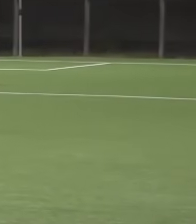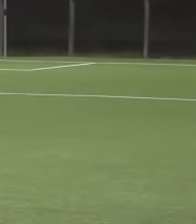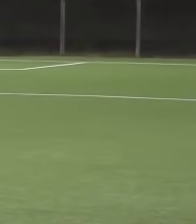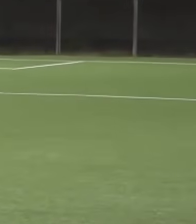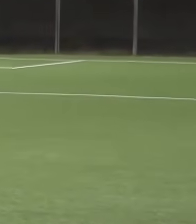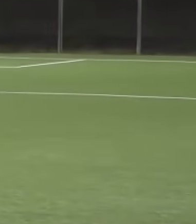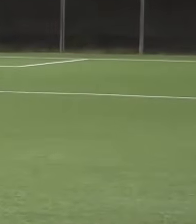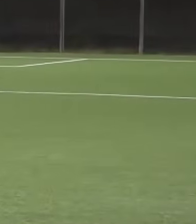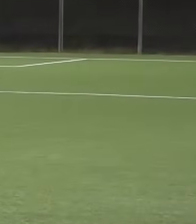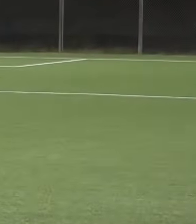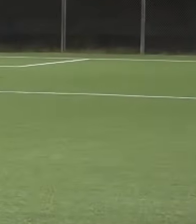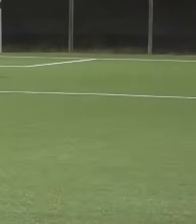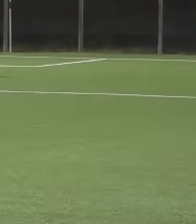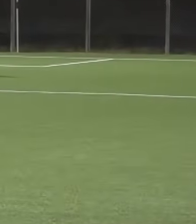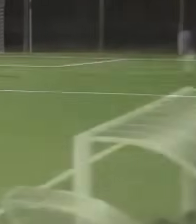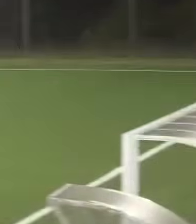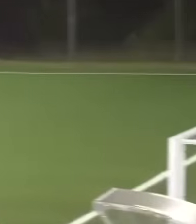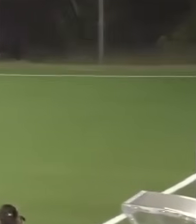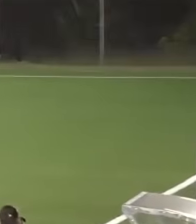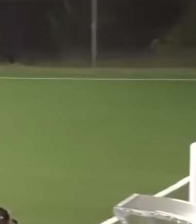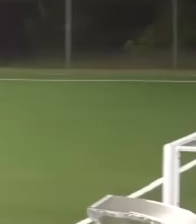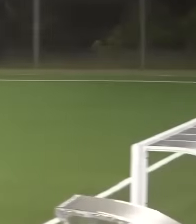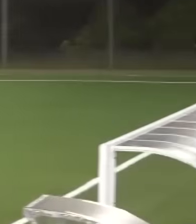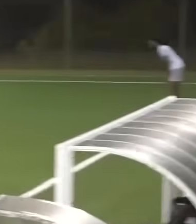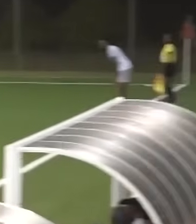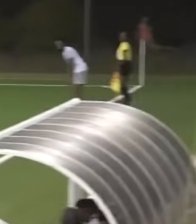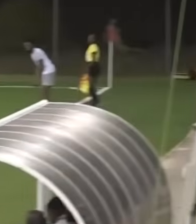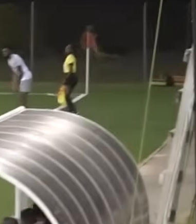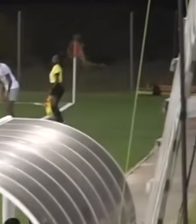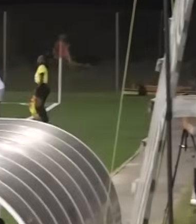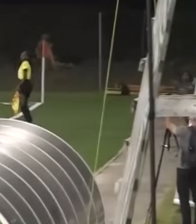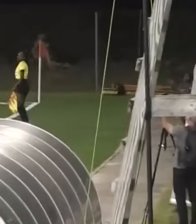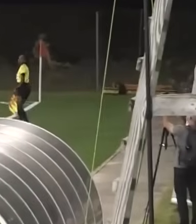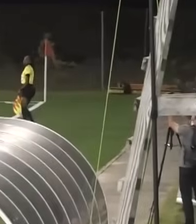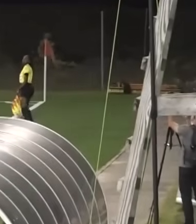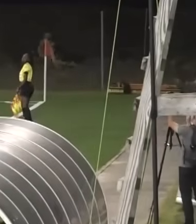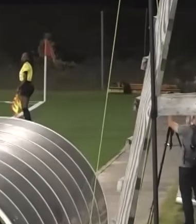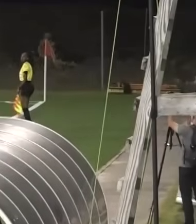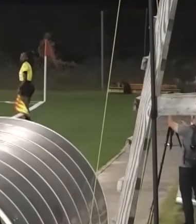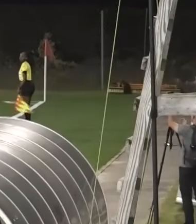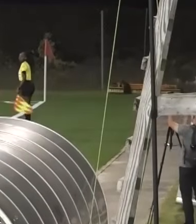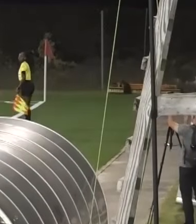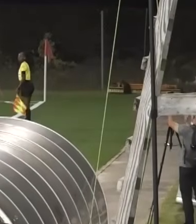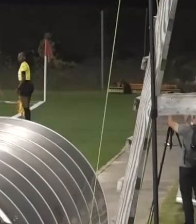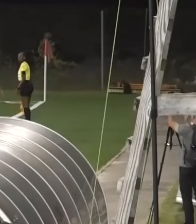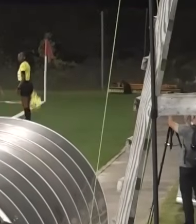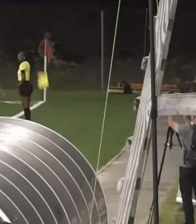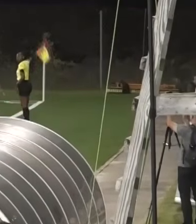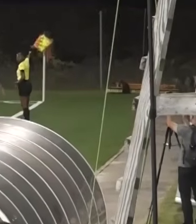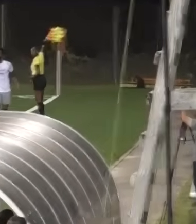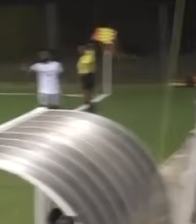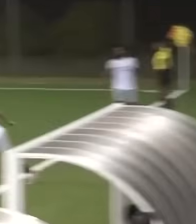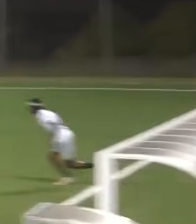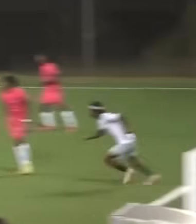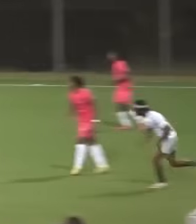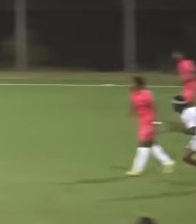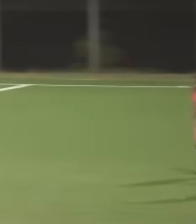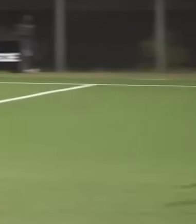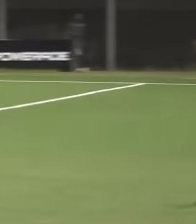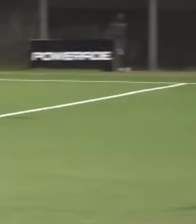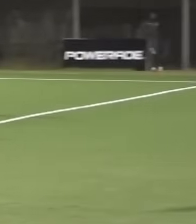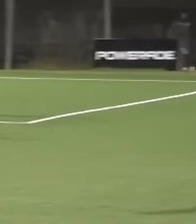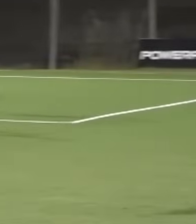0-0 at half-time. The score remained the same for the majority of the second half, and it appeared as